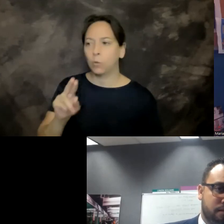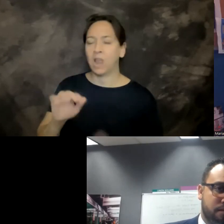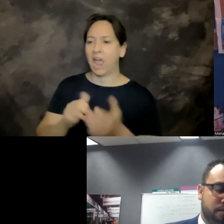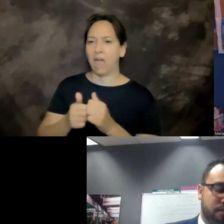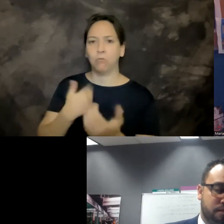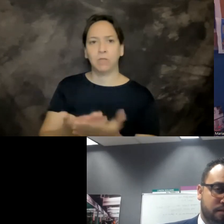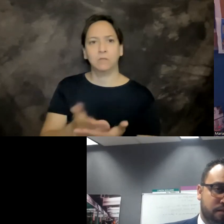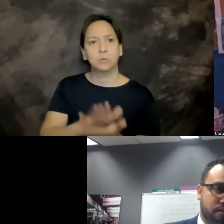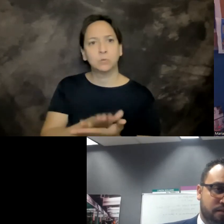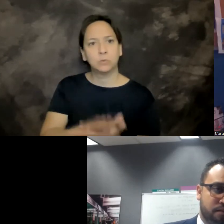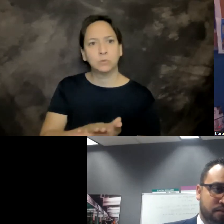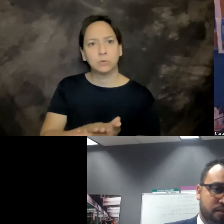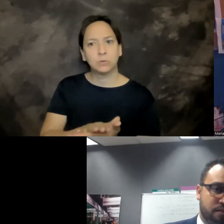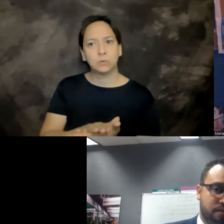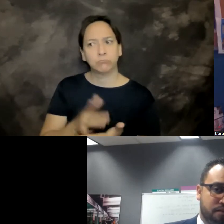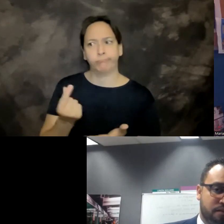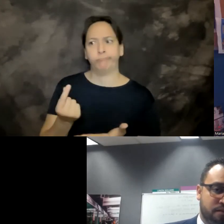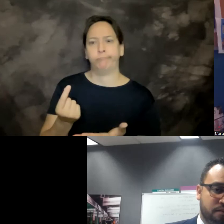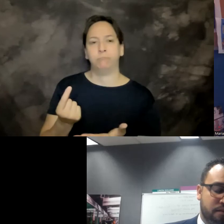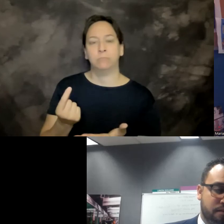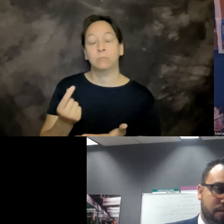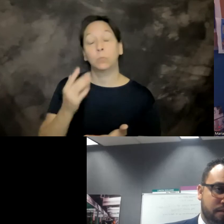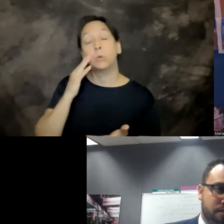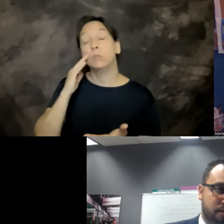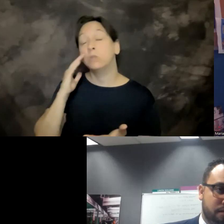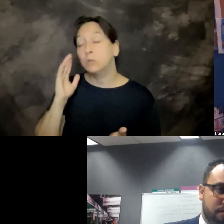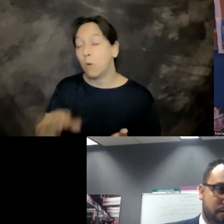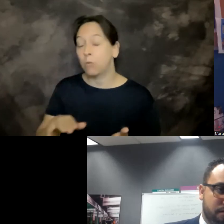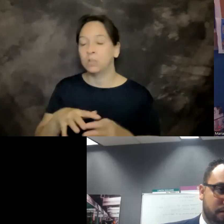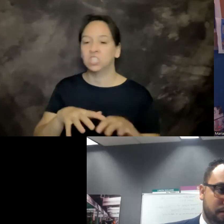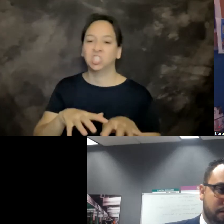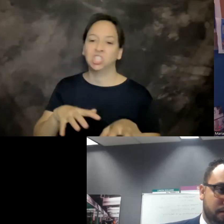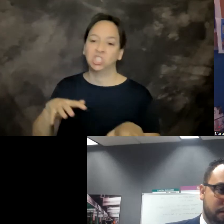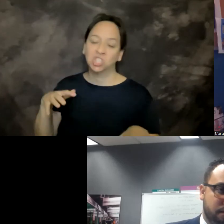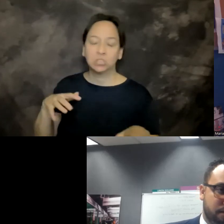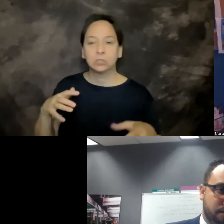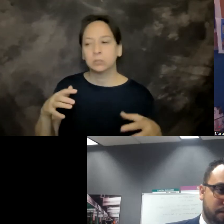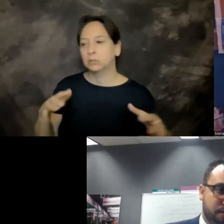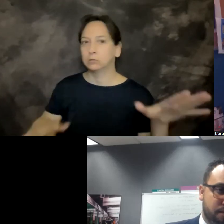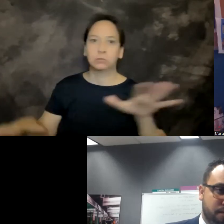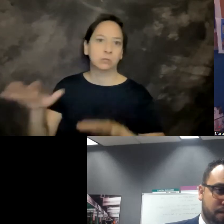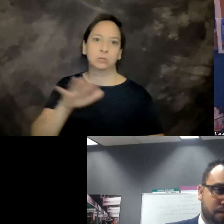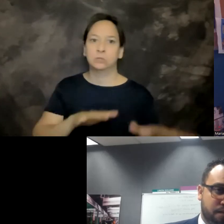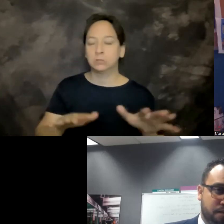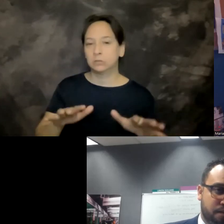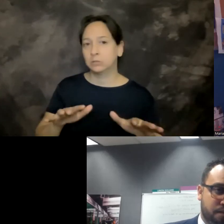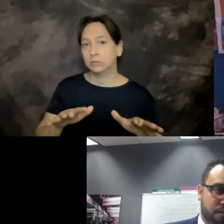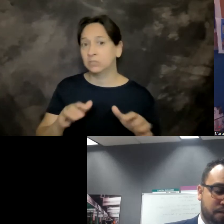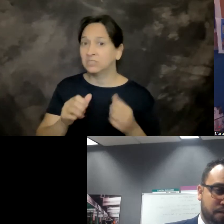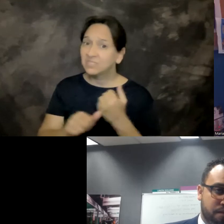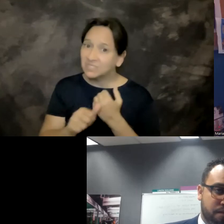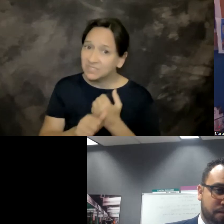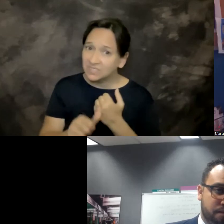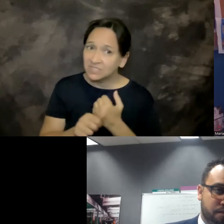school, we know it's going to be a mob and we know it's going to be hectic and it's going to be really dangerous if